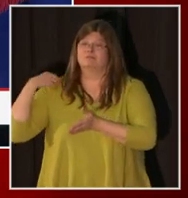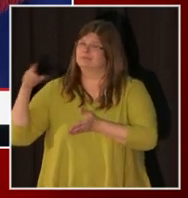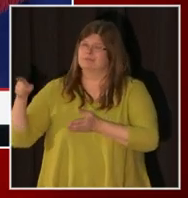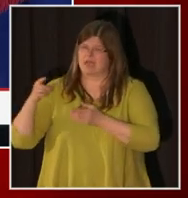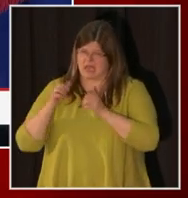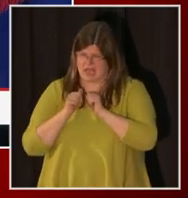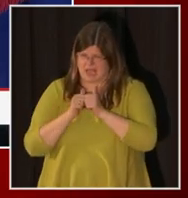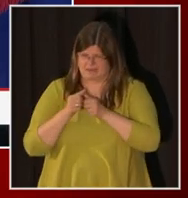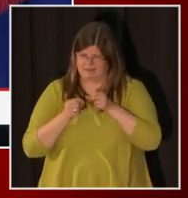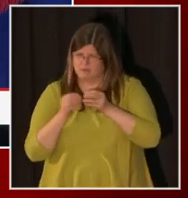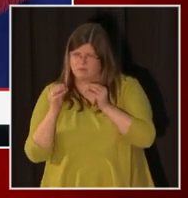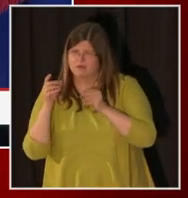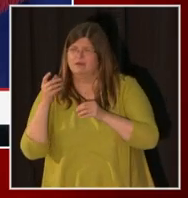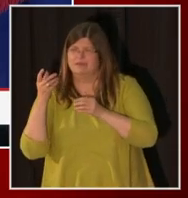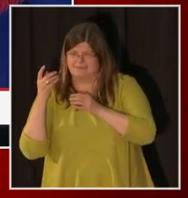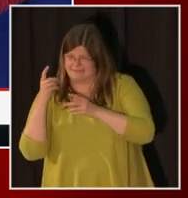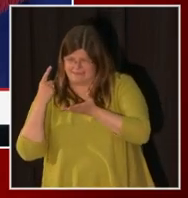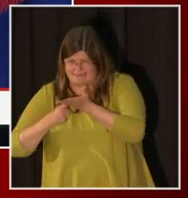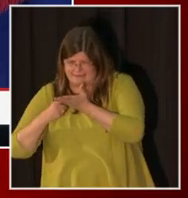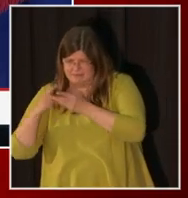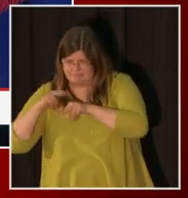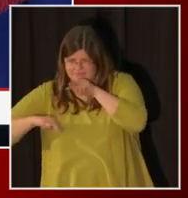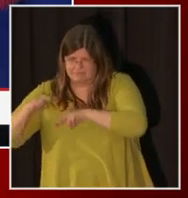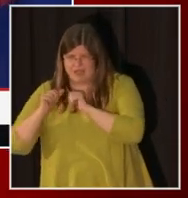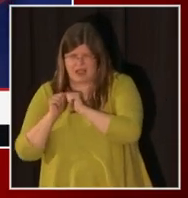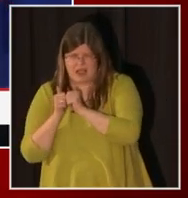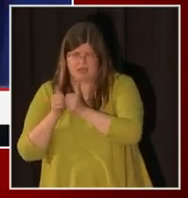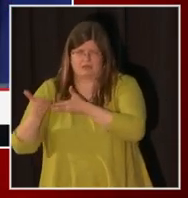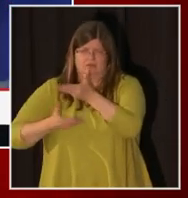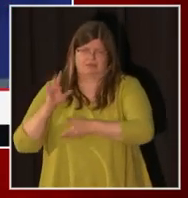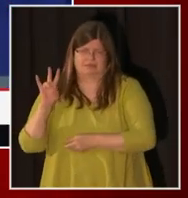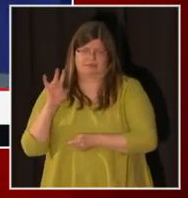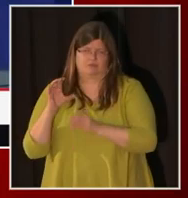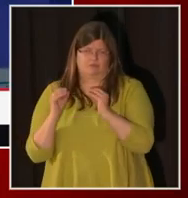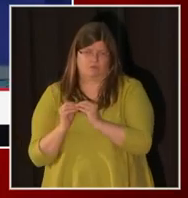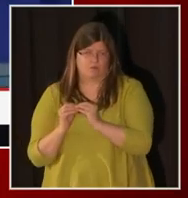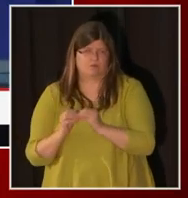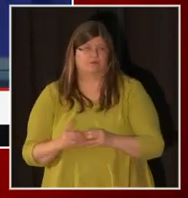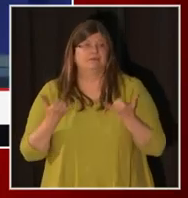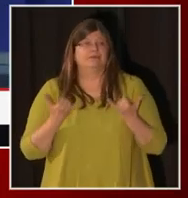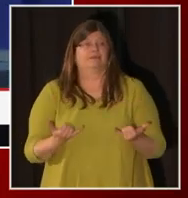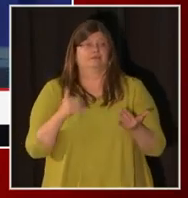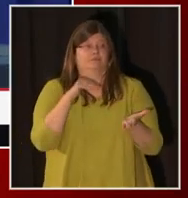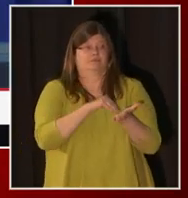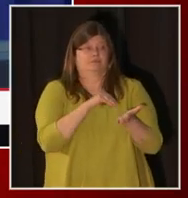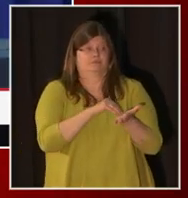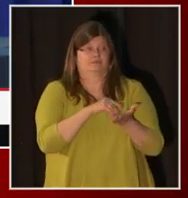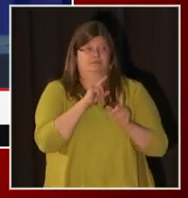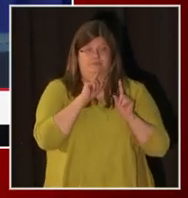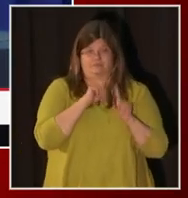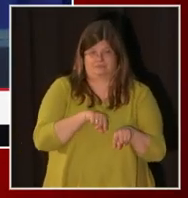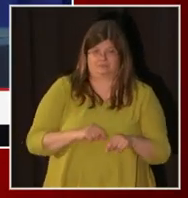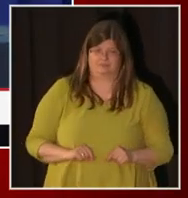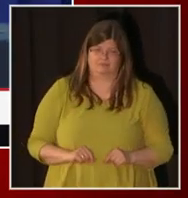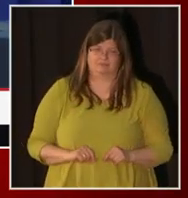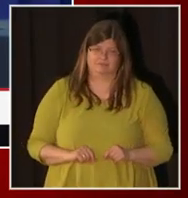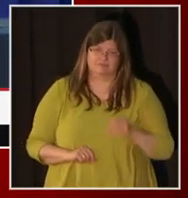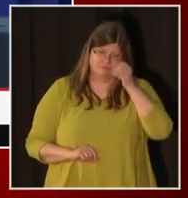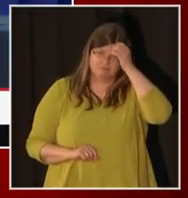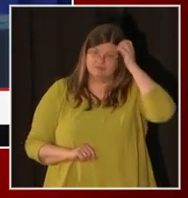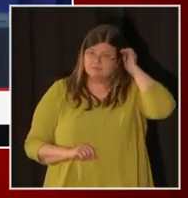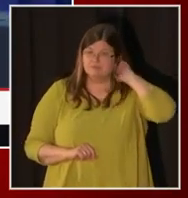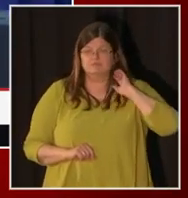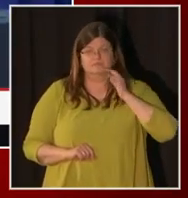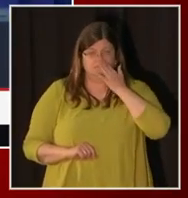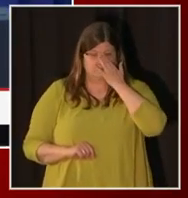700. So you want to say a little bit more about? Sure. So this will be individuals with a wide range of skill sets.